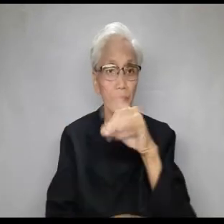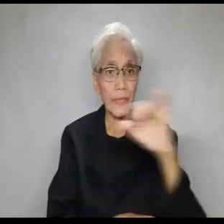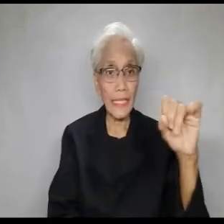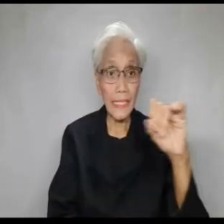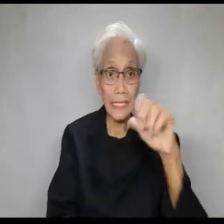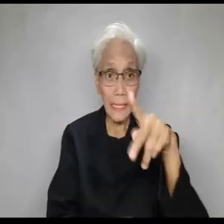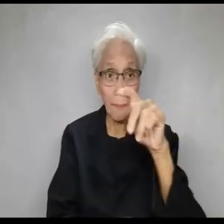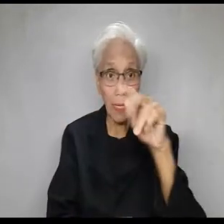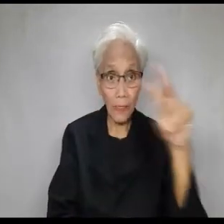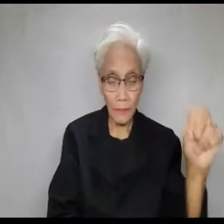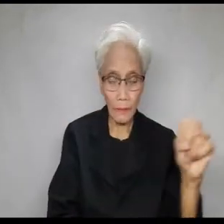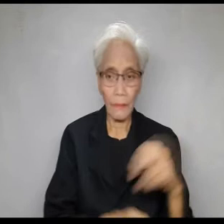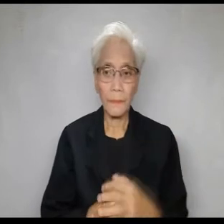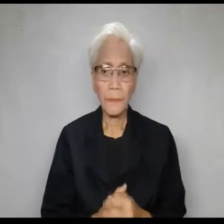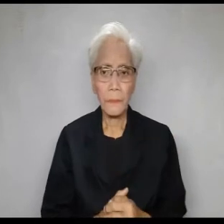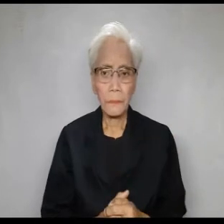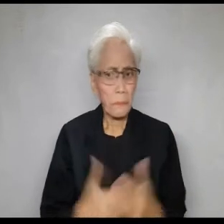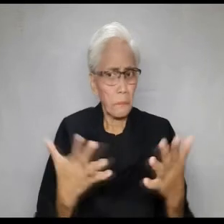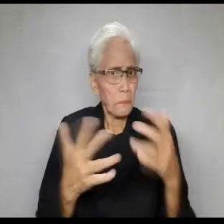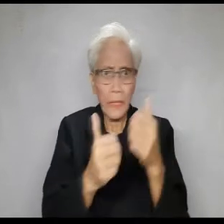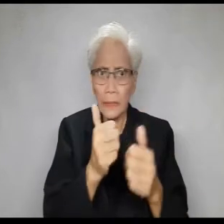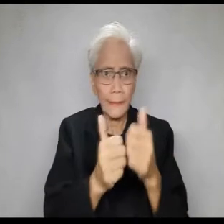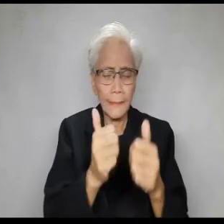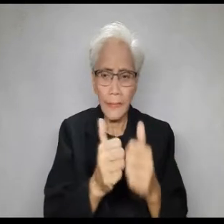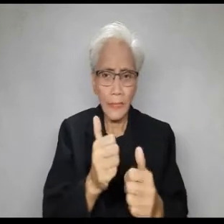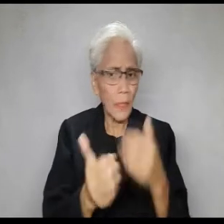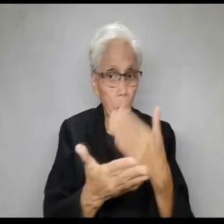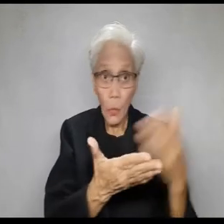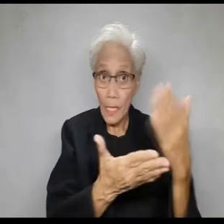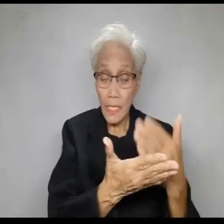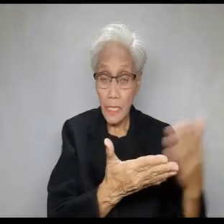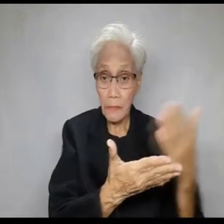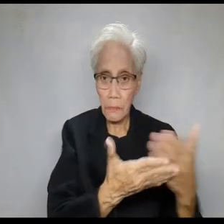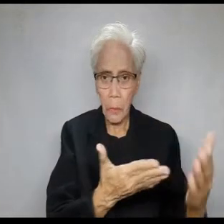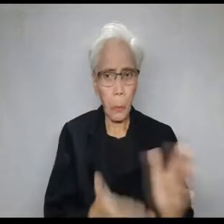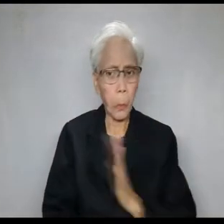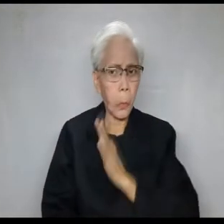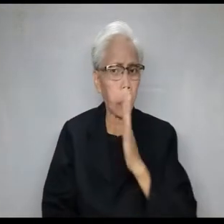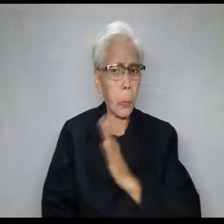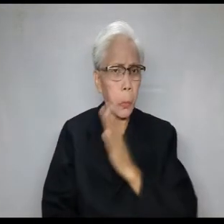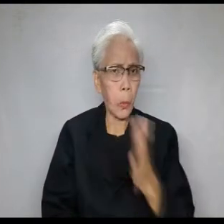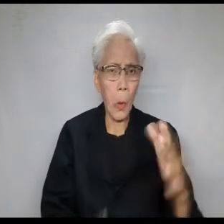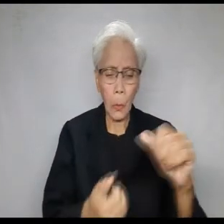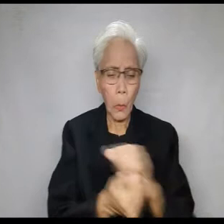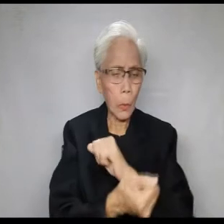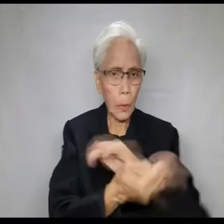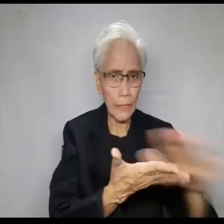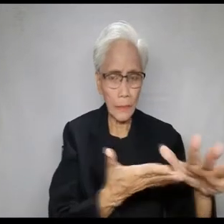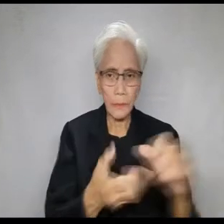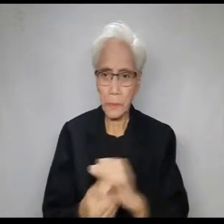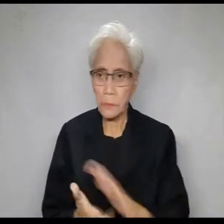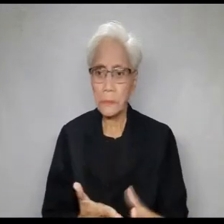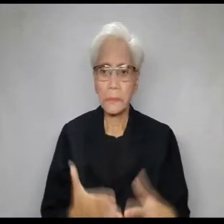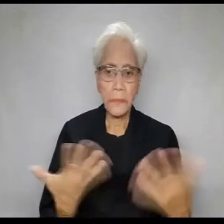a life of dissipation. Dissipation, my dear friends, means wasteful expenditure